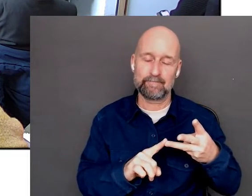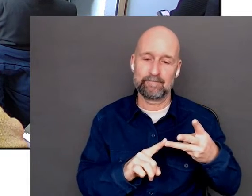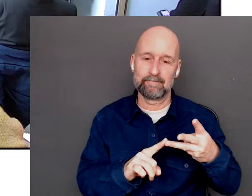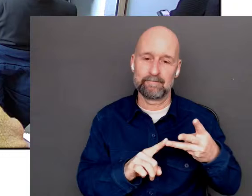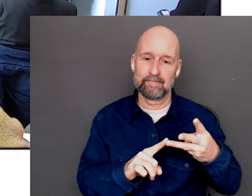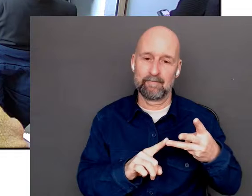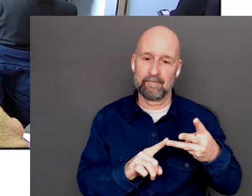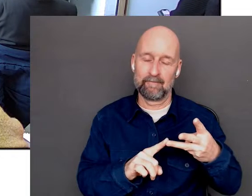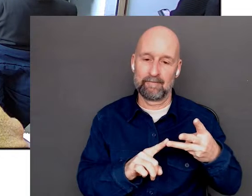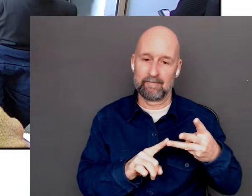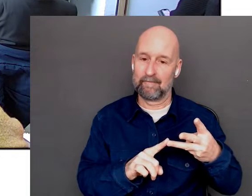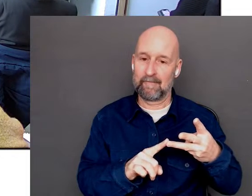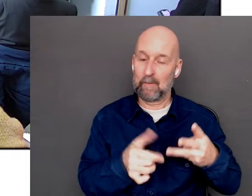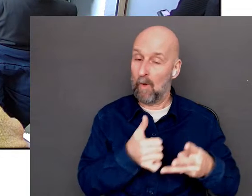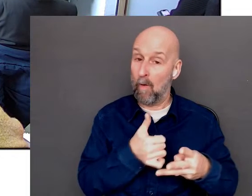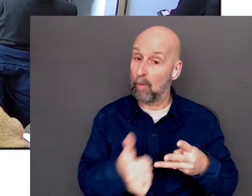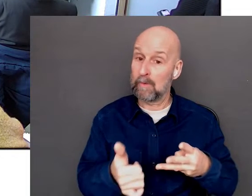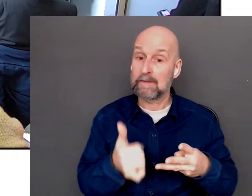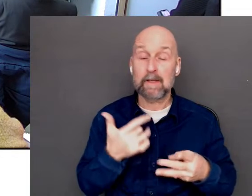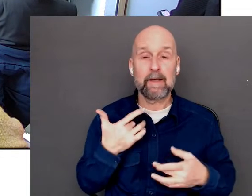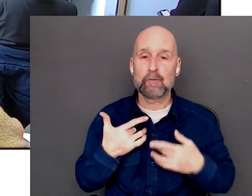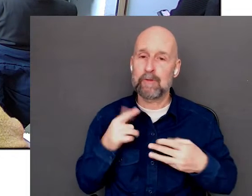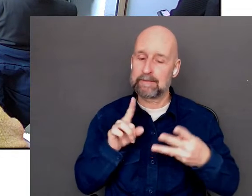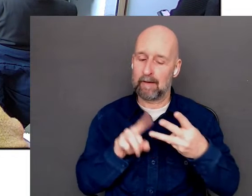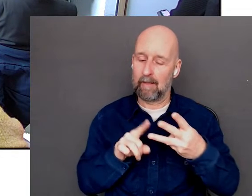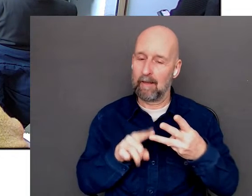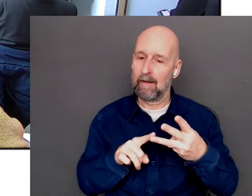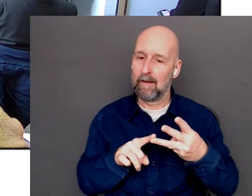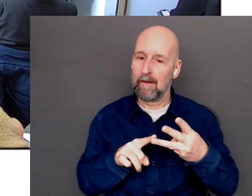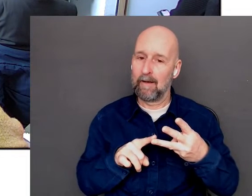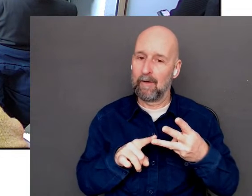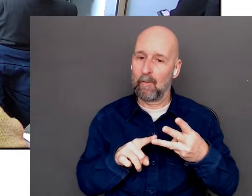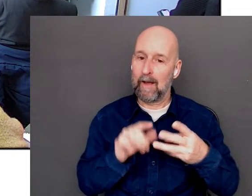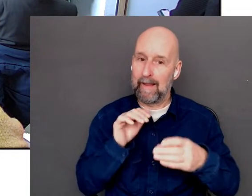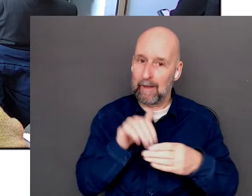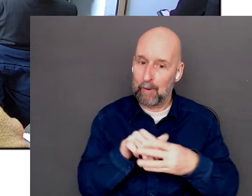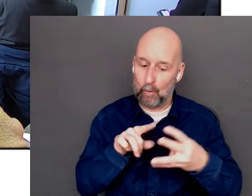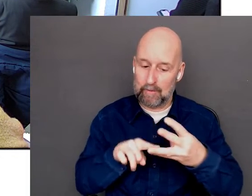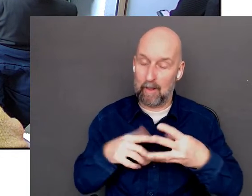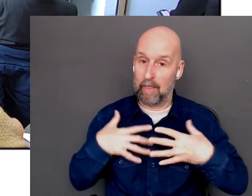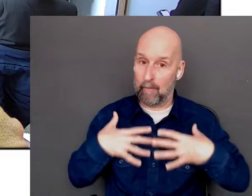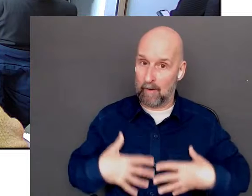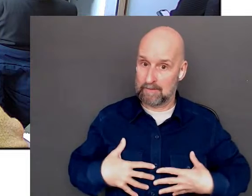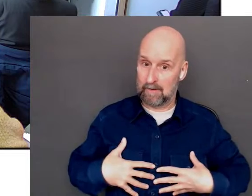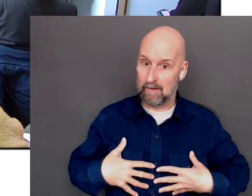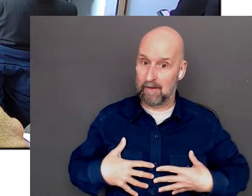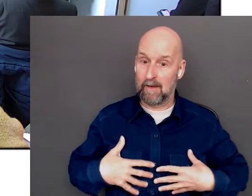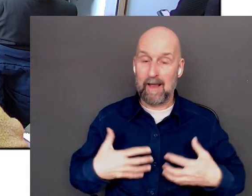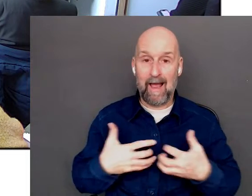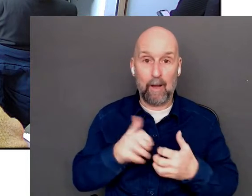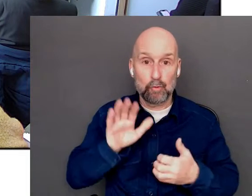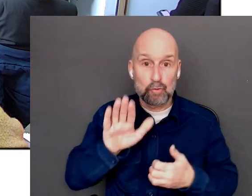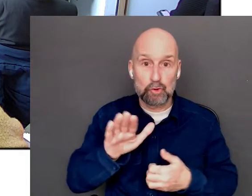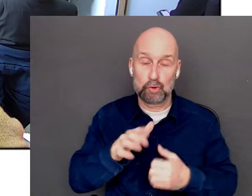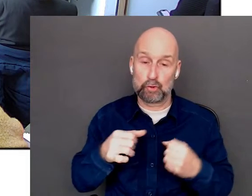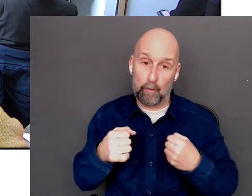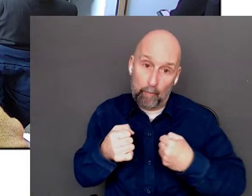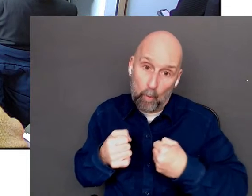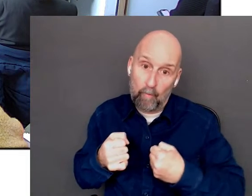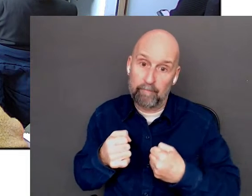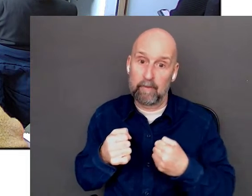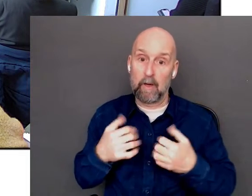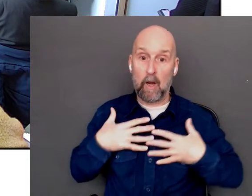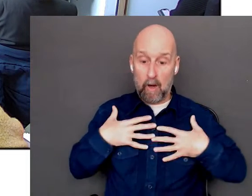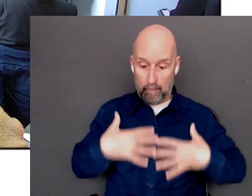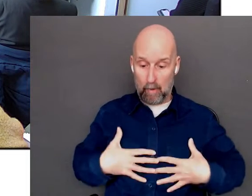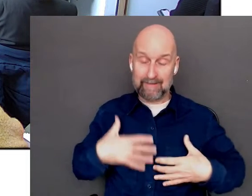we're always interested in, is implying the body in the work. So no matter how you touch, you move, your body take part of